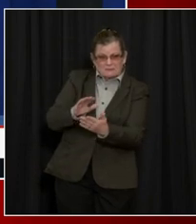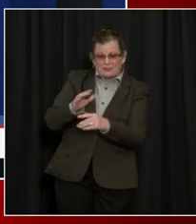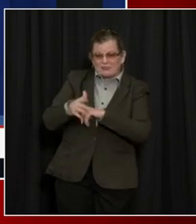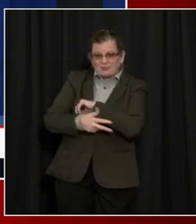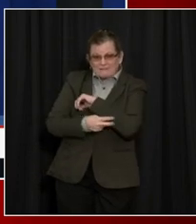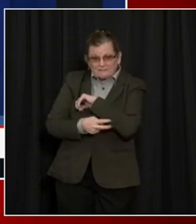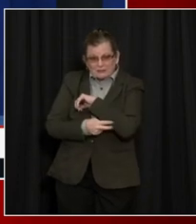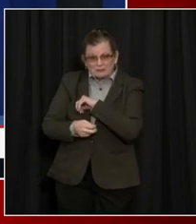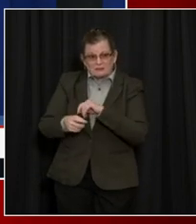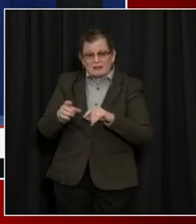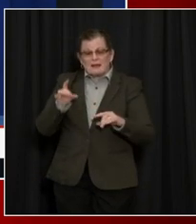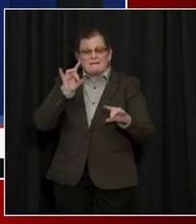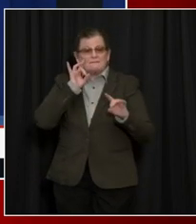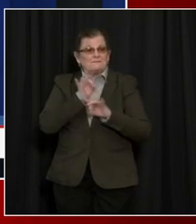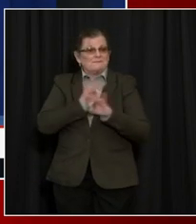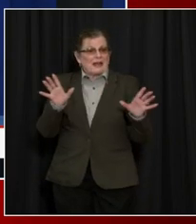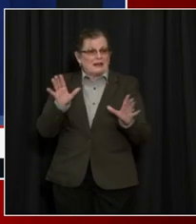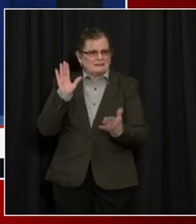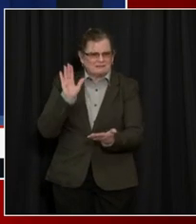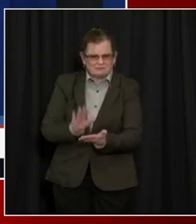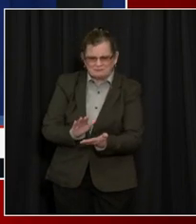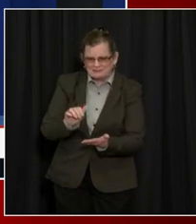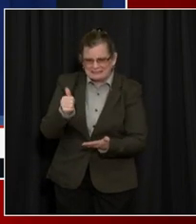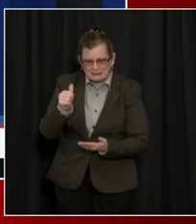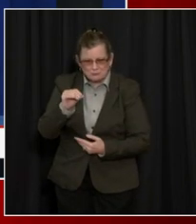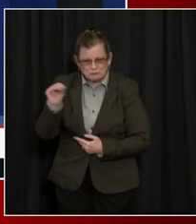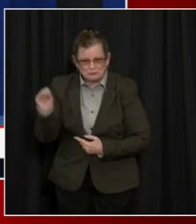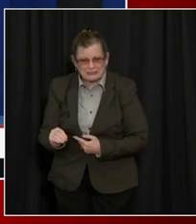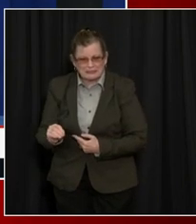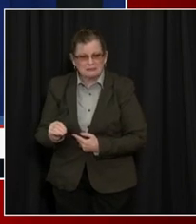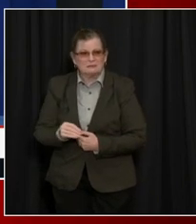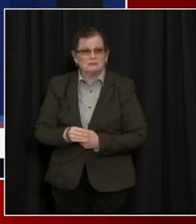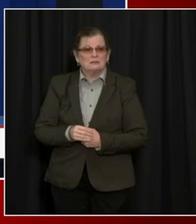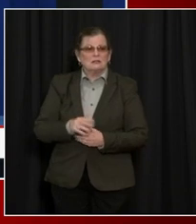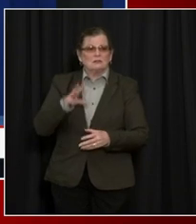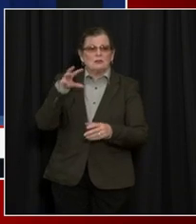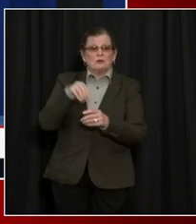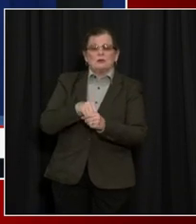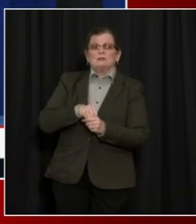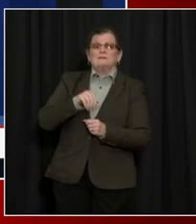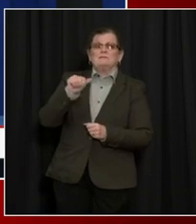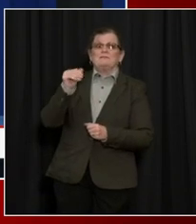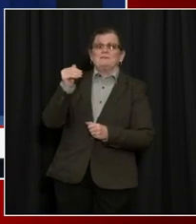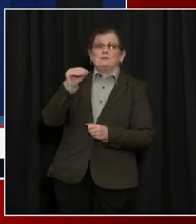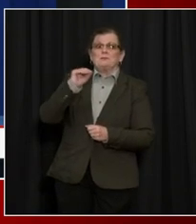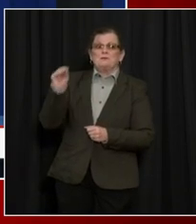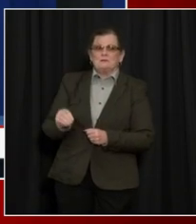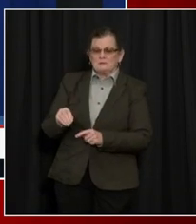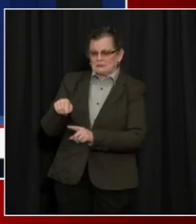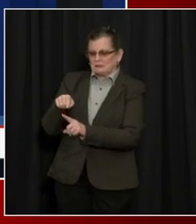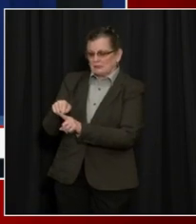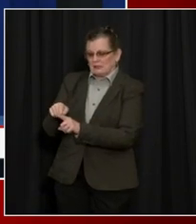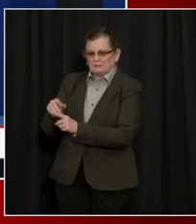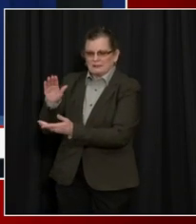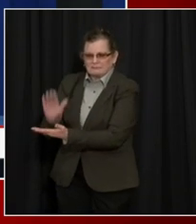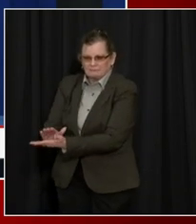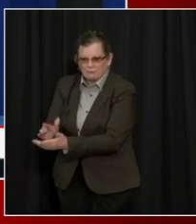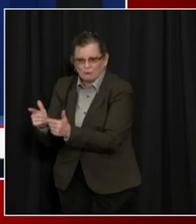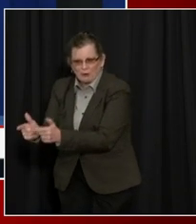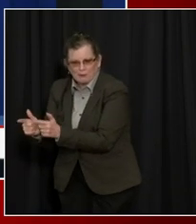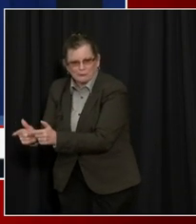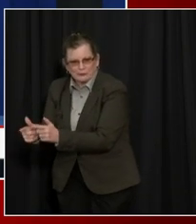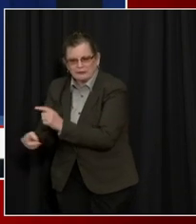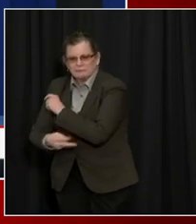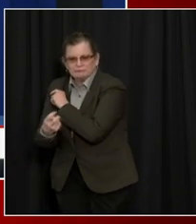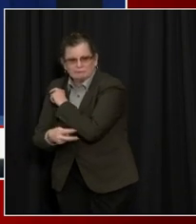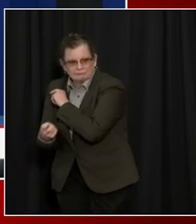decreased by 10%, including a 15% reduction in robberies. With regards to domestic violence, we've